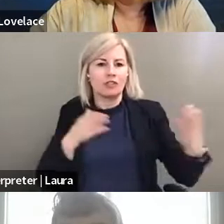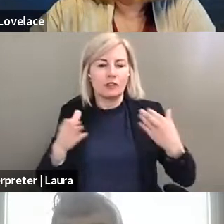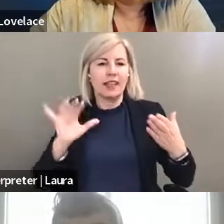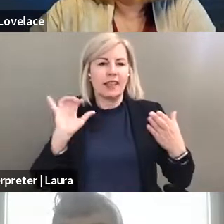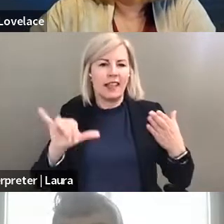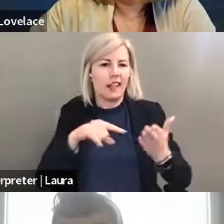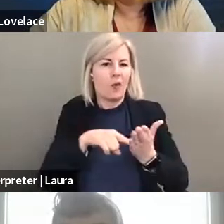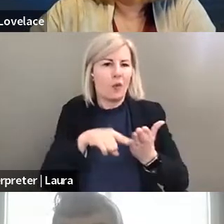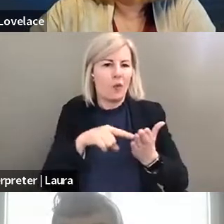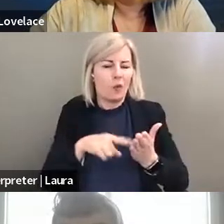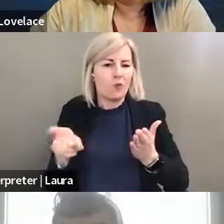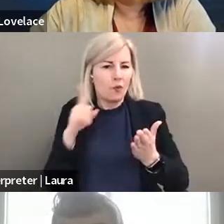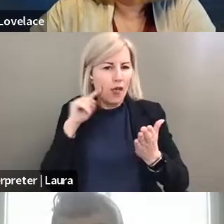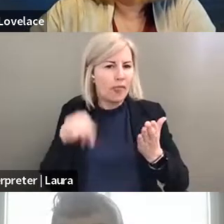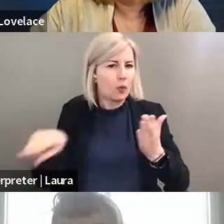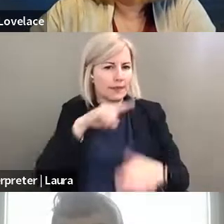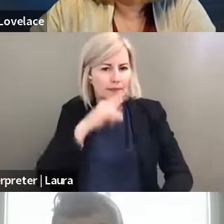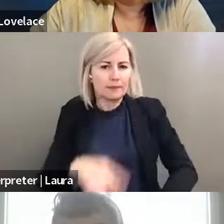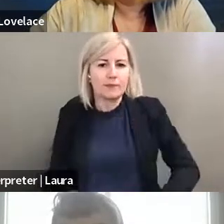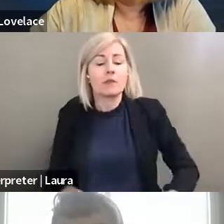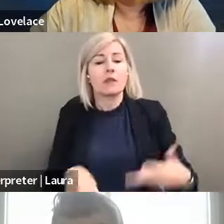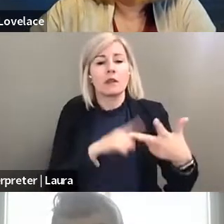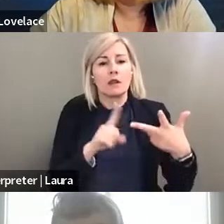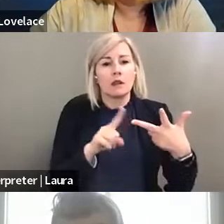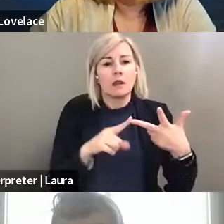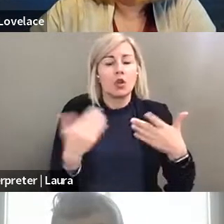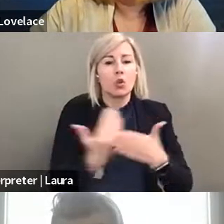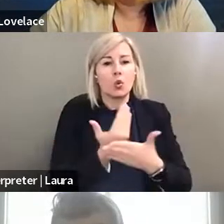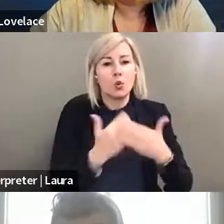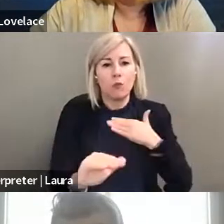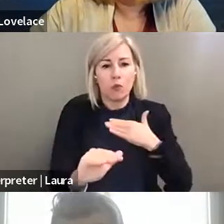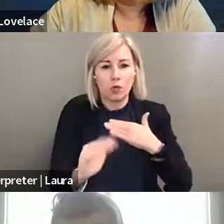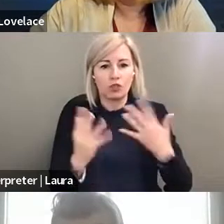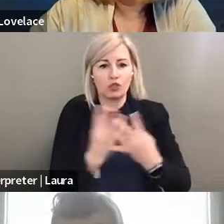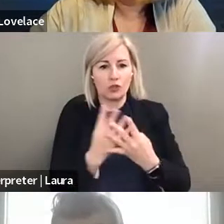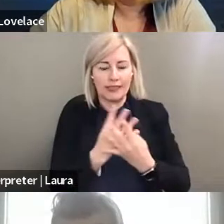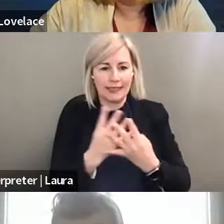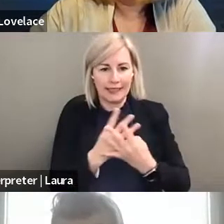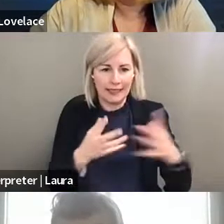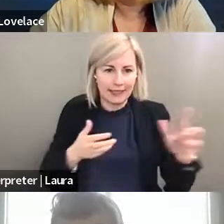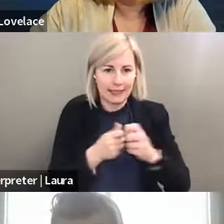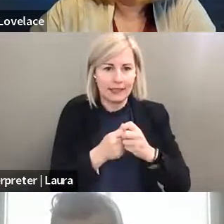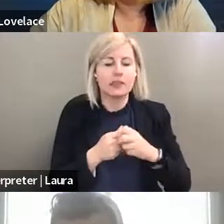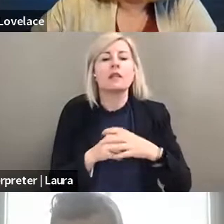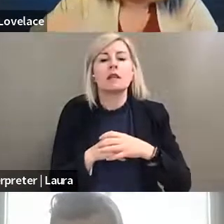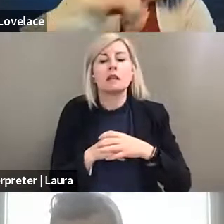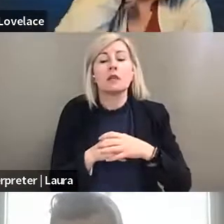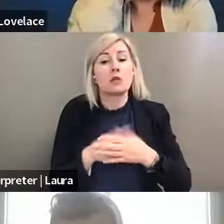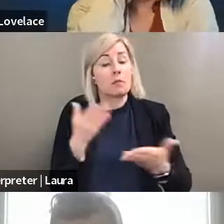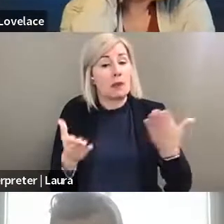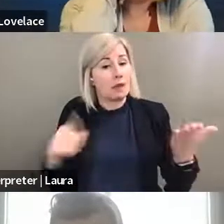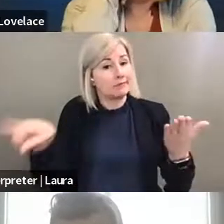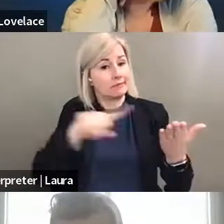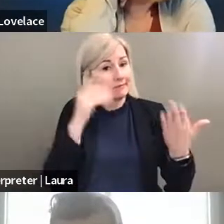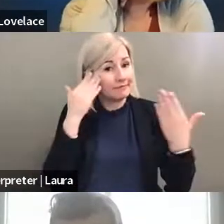to. And then finally, the newborn screening updates. You may not know this, but